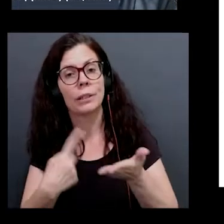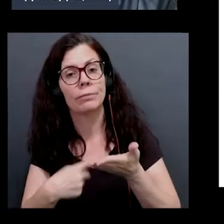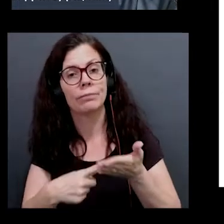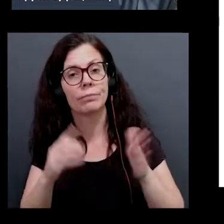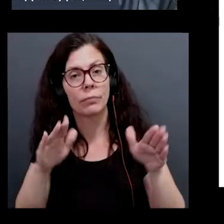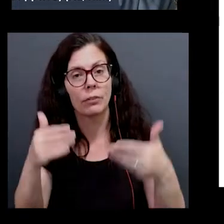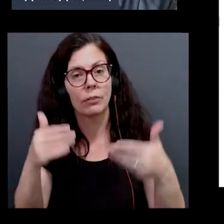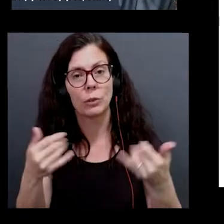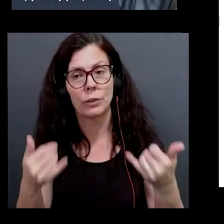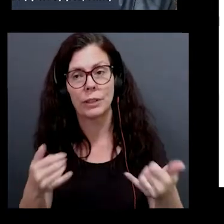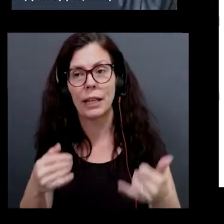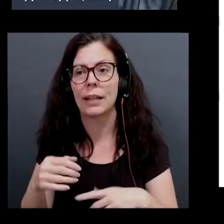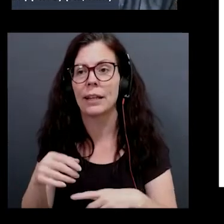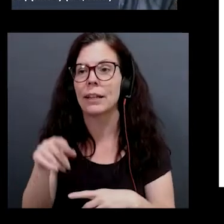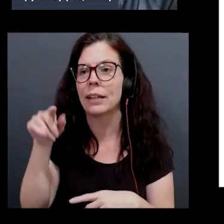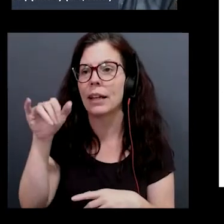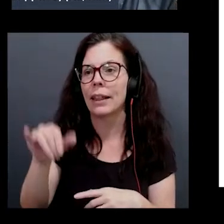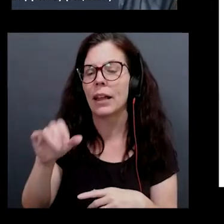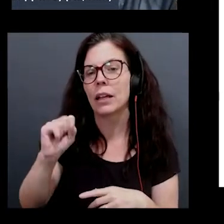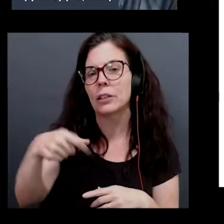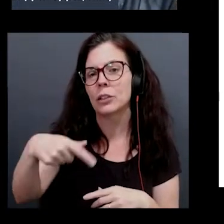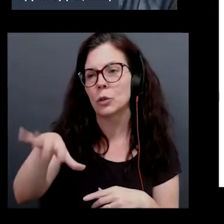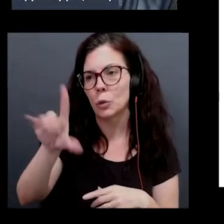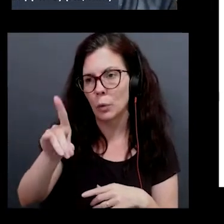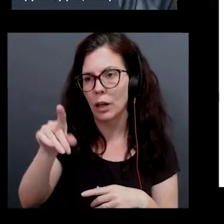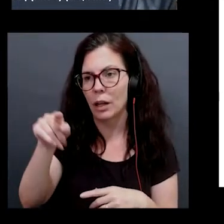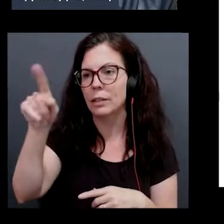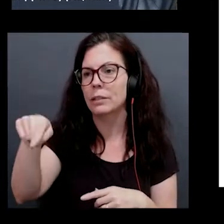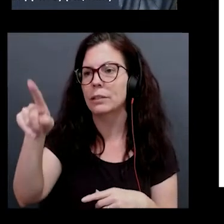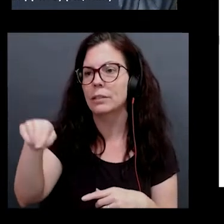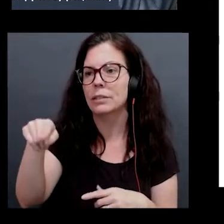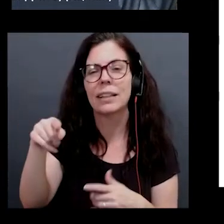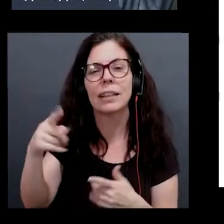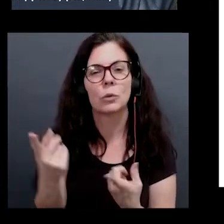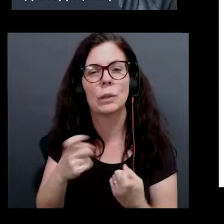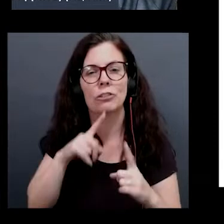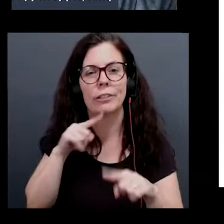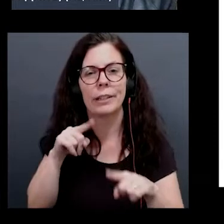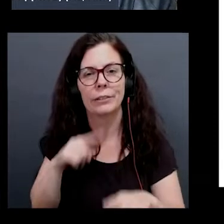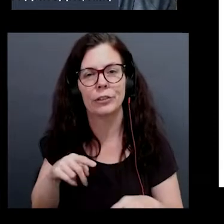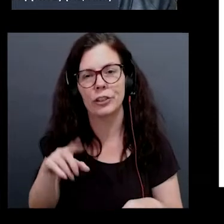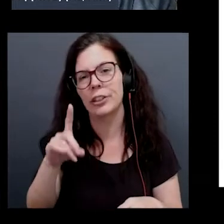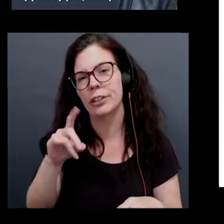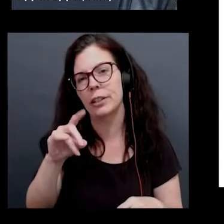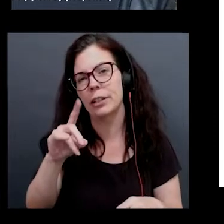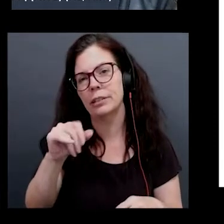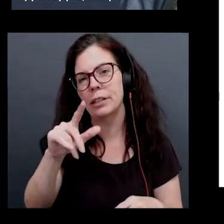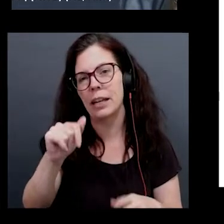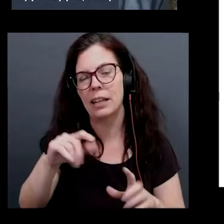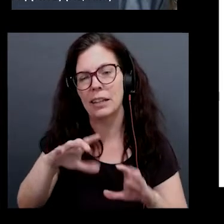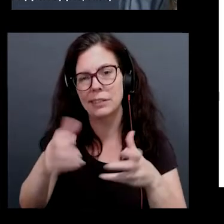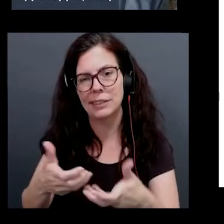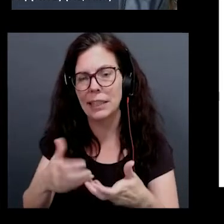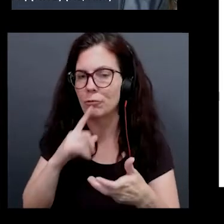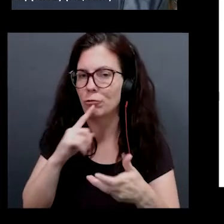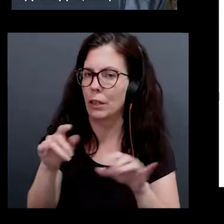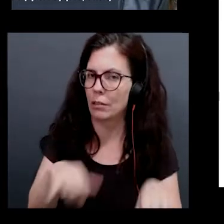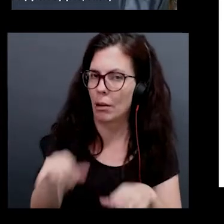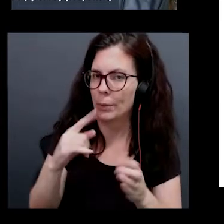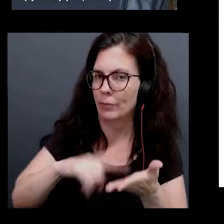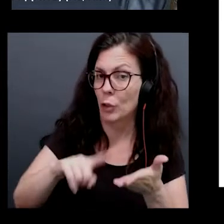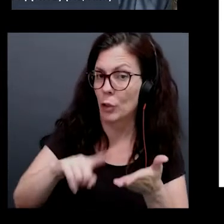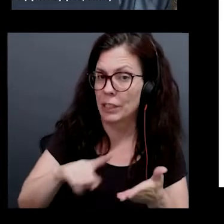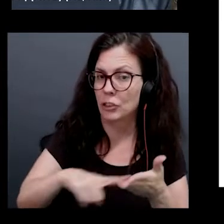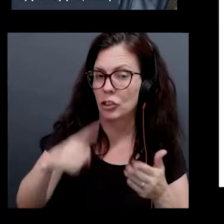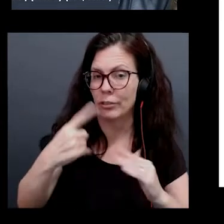Stilbert on the Squad data set. This is a question answering data set, really common in research and for benchmarking. And so you can see we